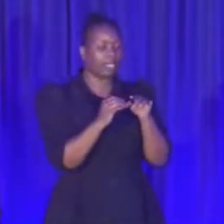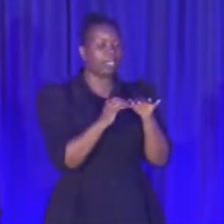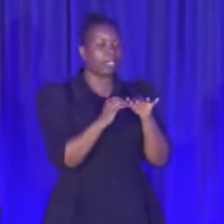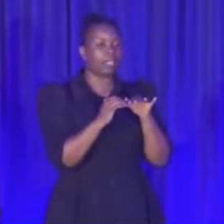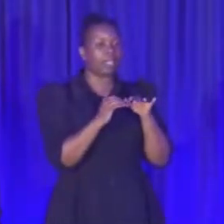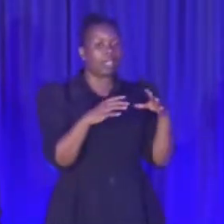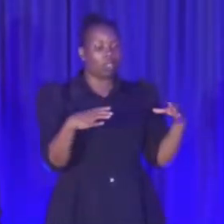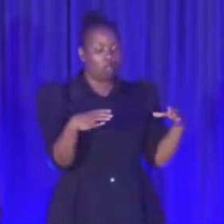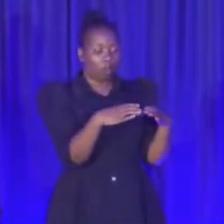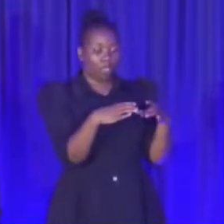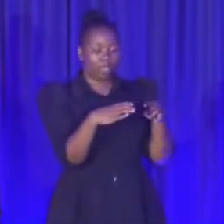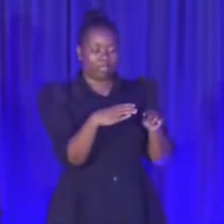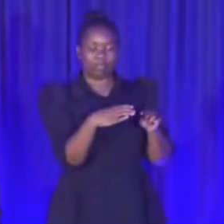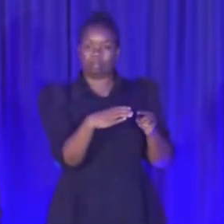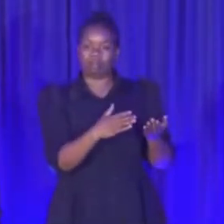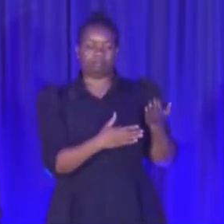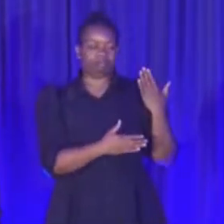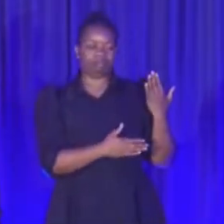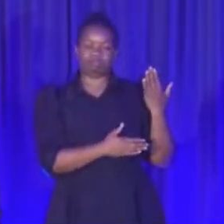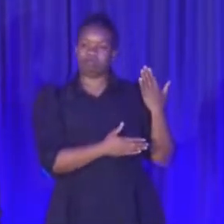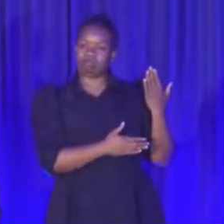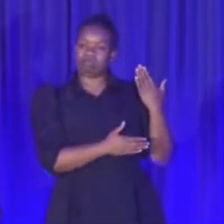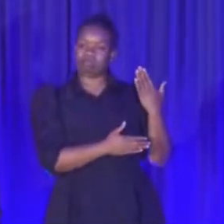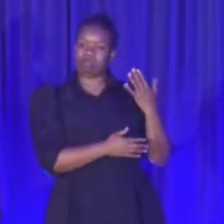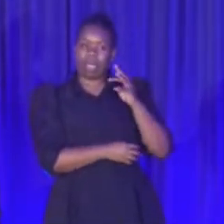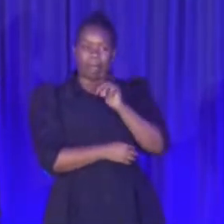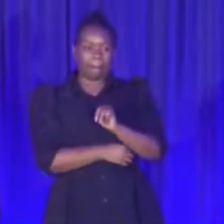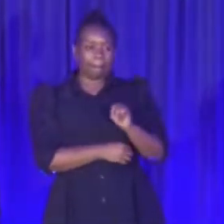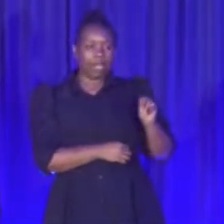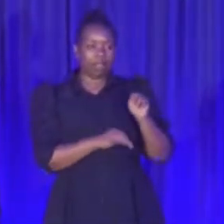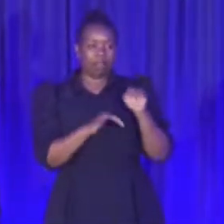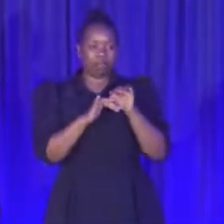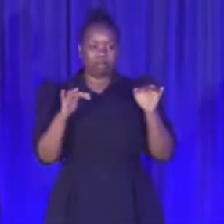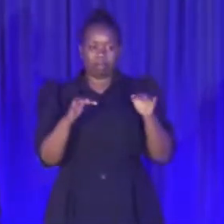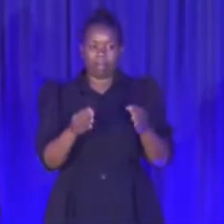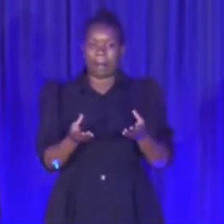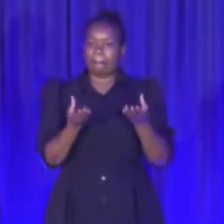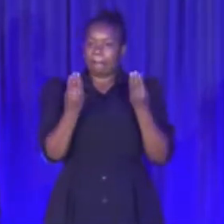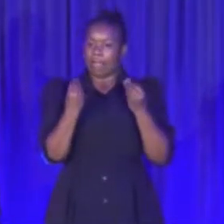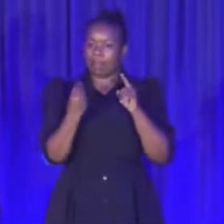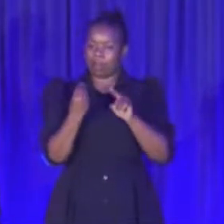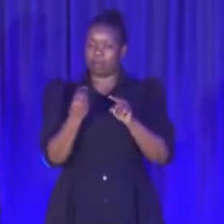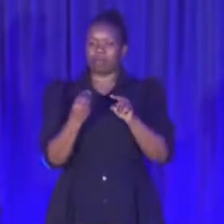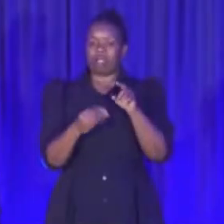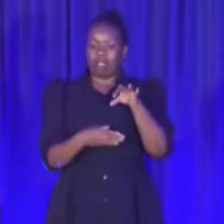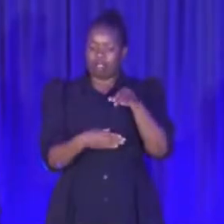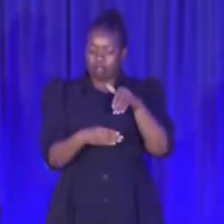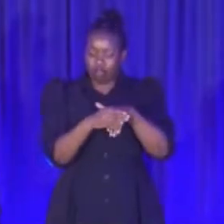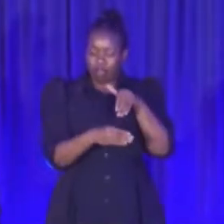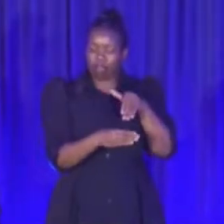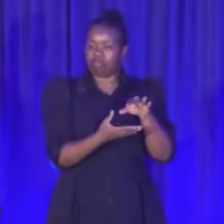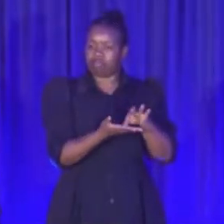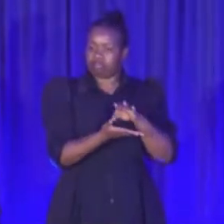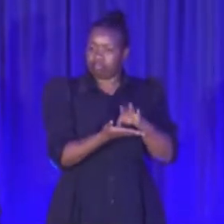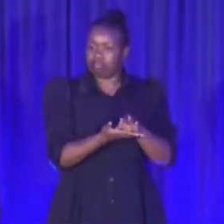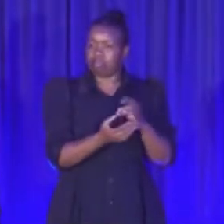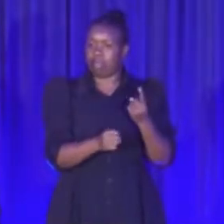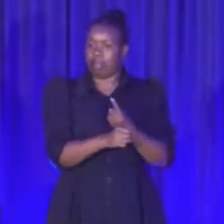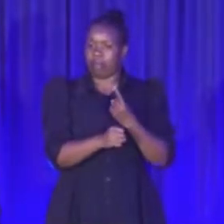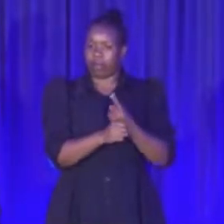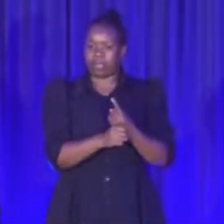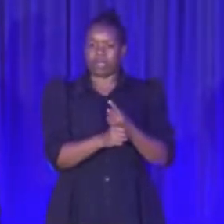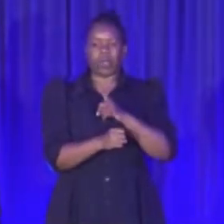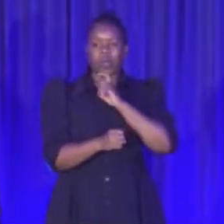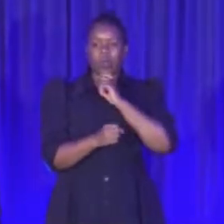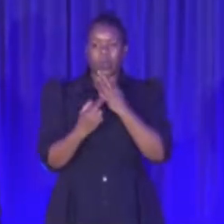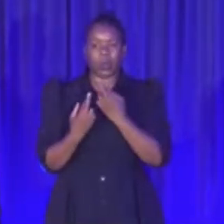decades, millions of South Africans have exercised their democratic right to vote, often with hope